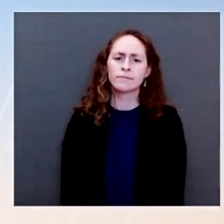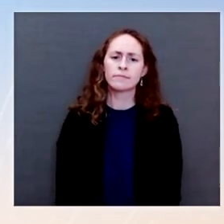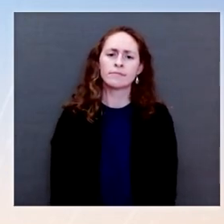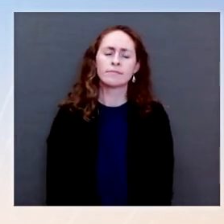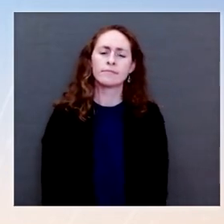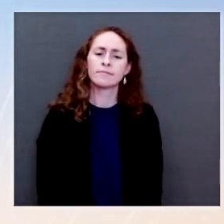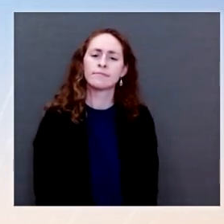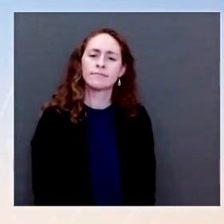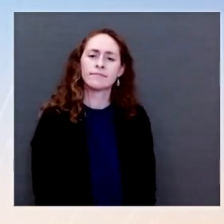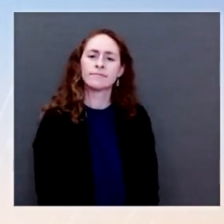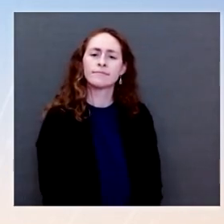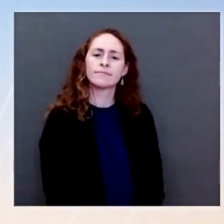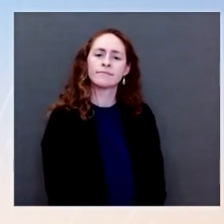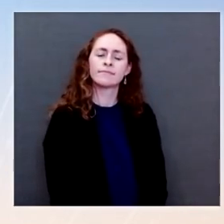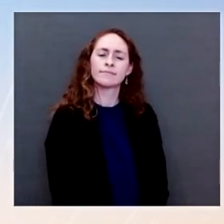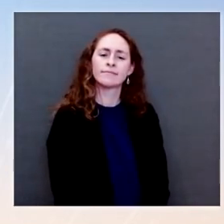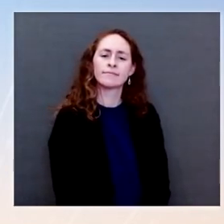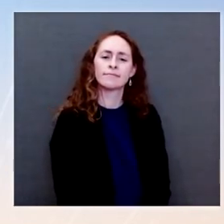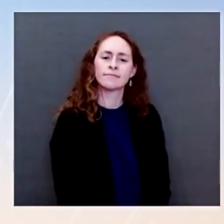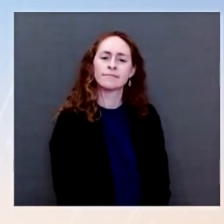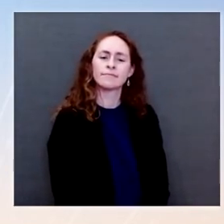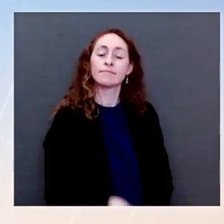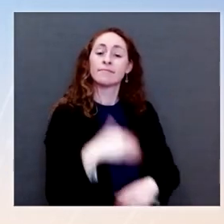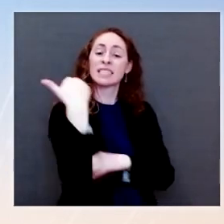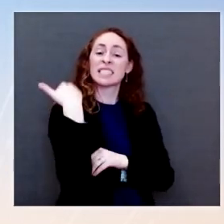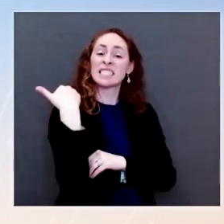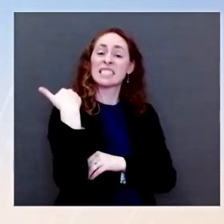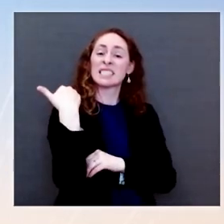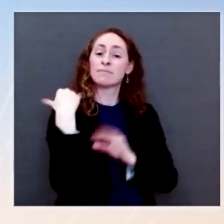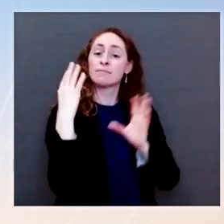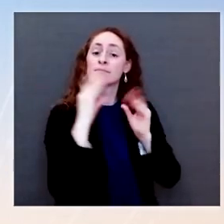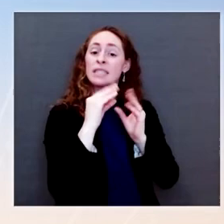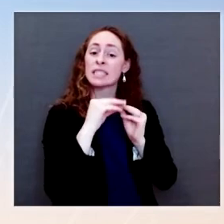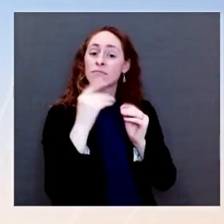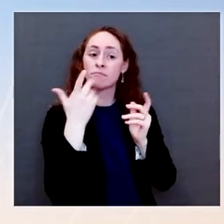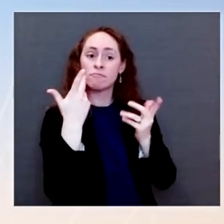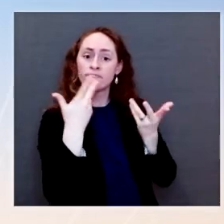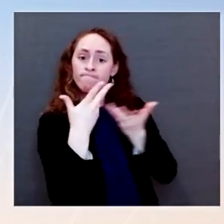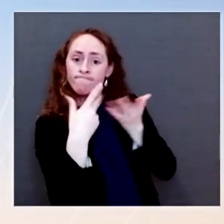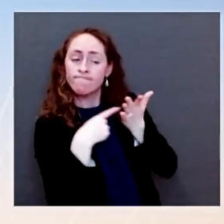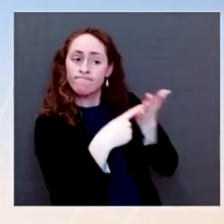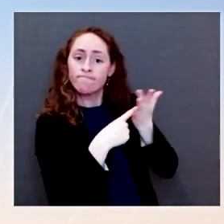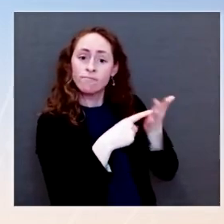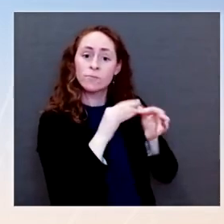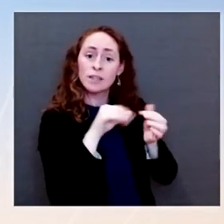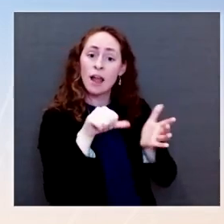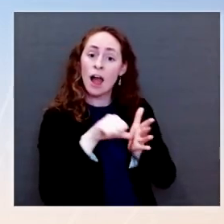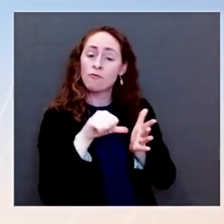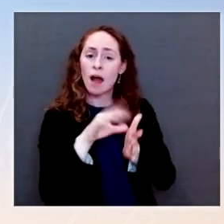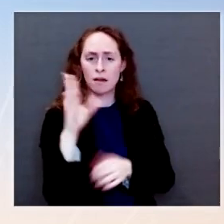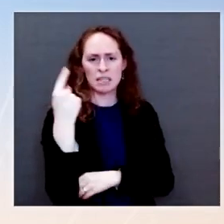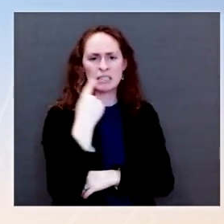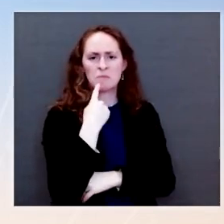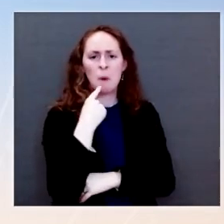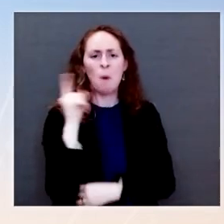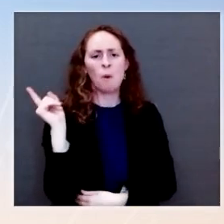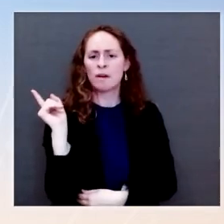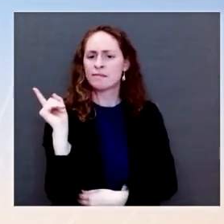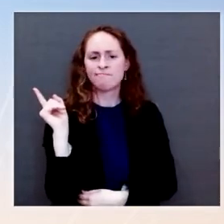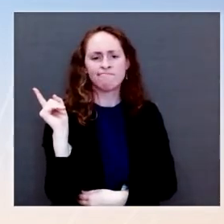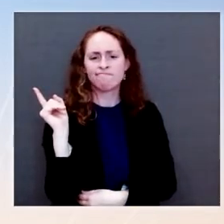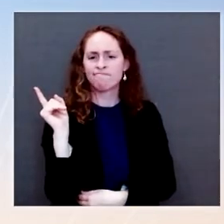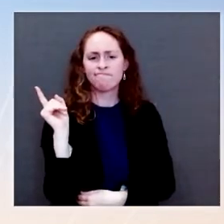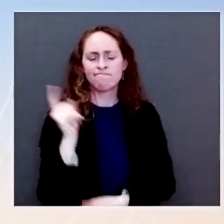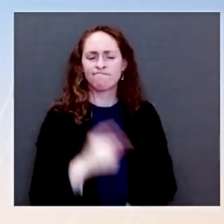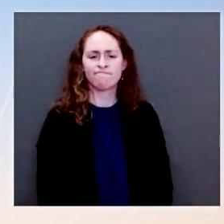sixth round of negotiations, all of the negotiators are back at home having consultations. I'll let them do that and give them the space to do that. Go